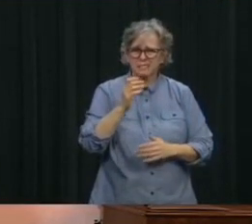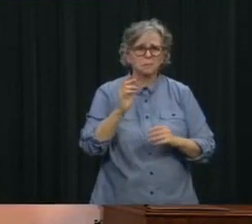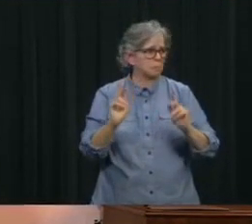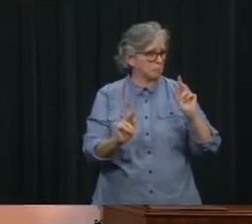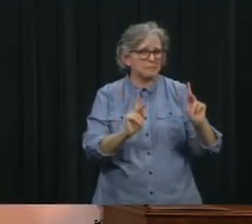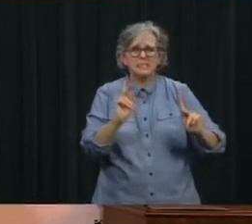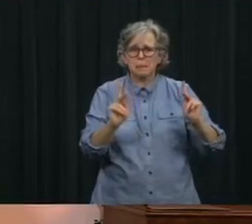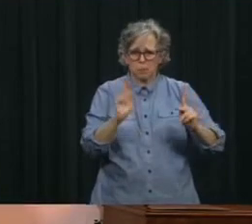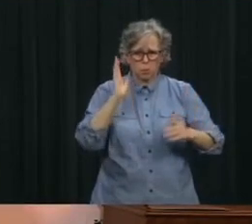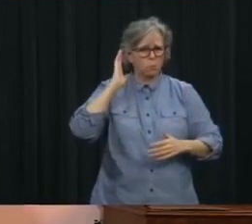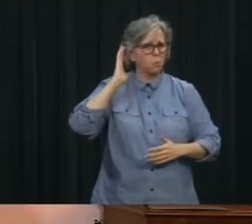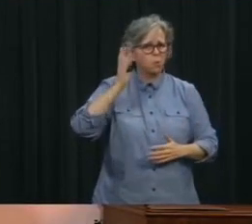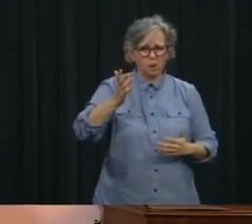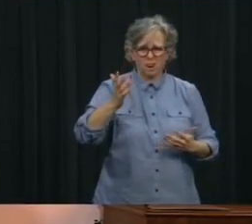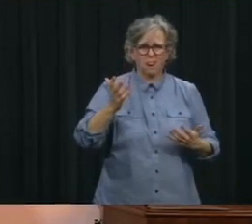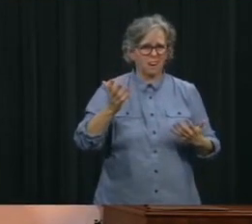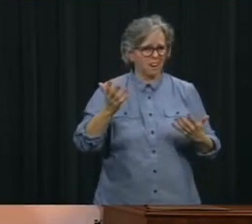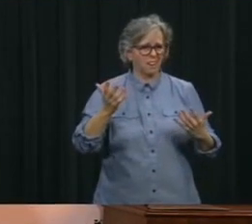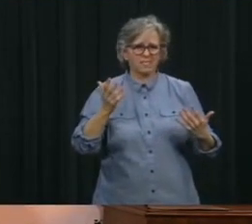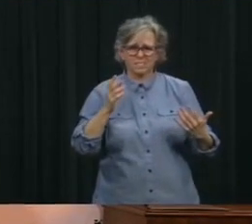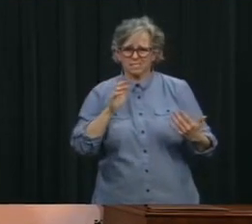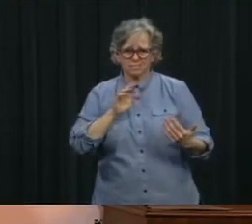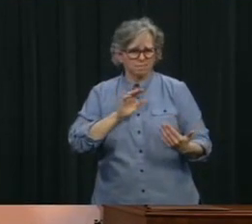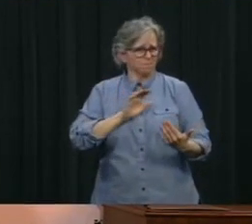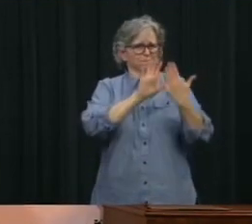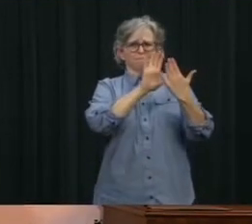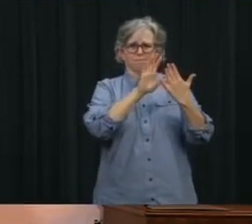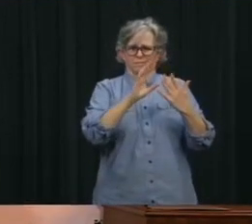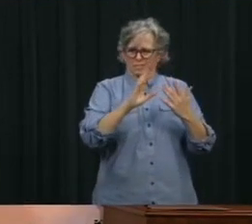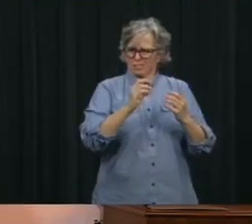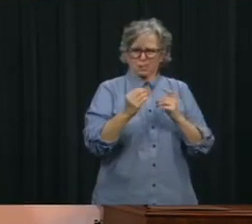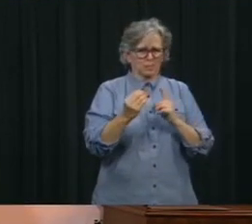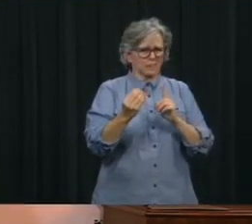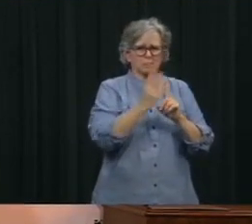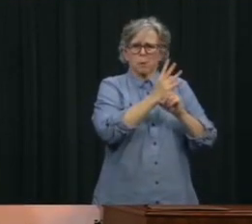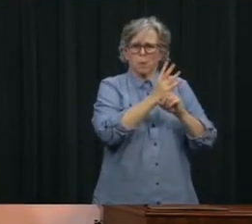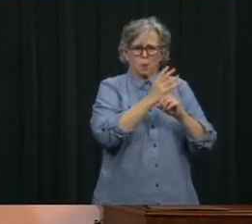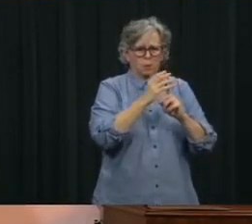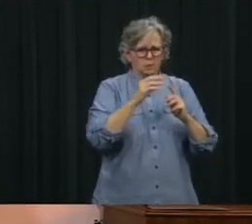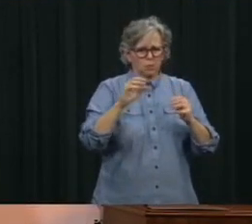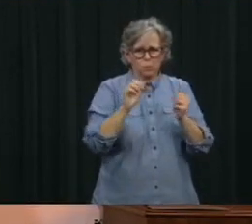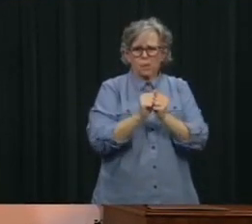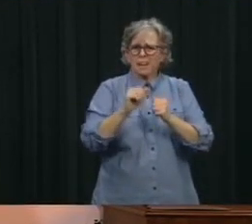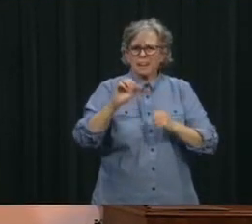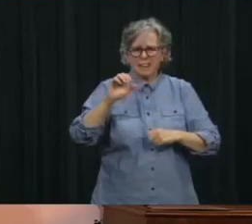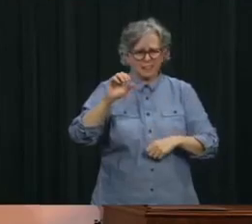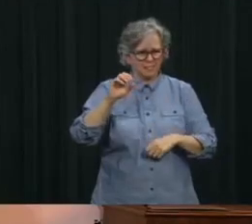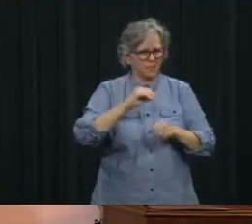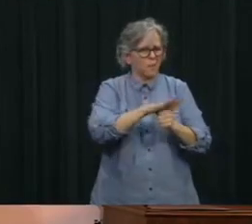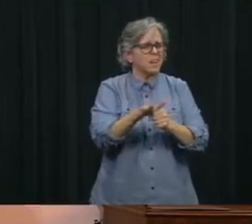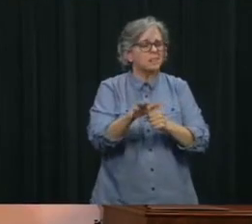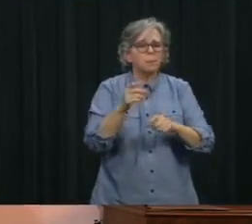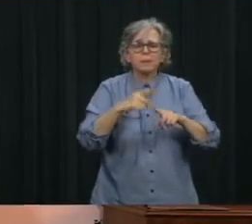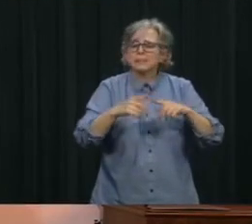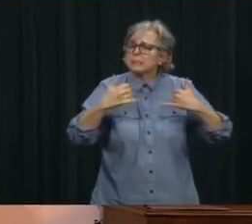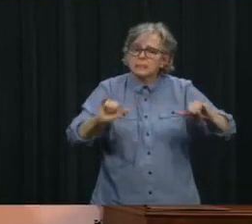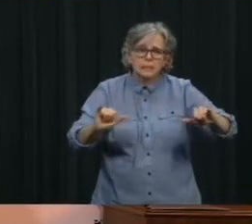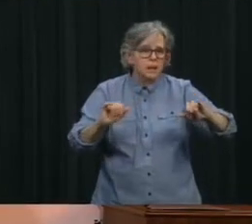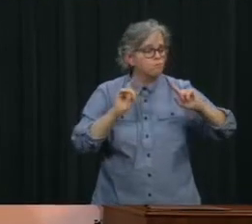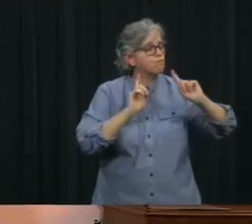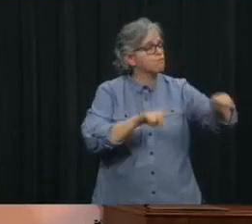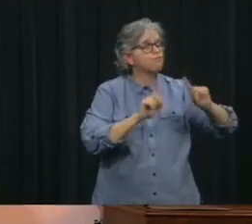work. These are the everyday heroes that we're talking about. I've heard stories,